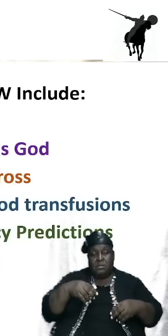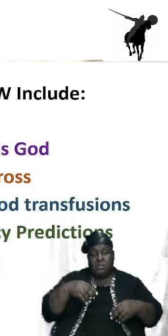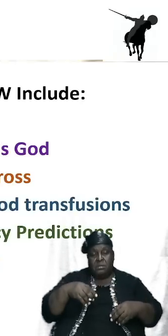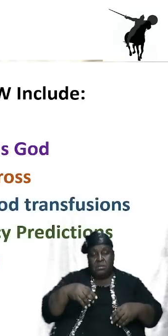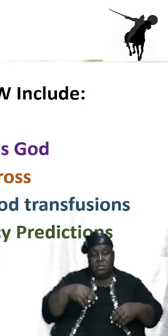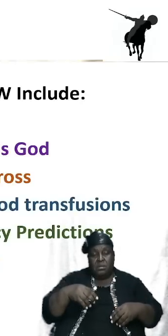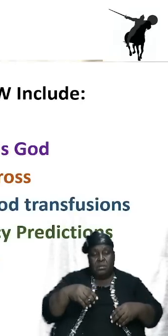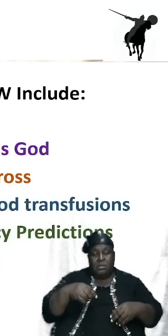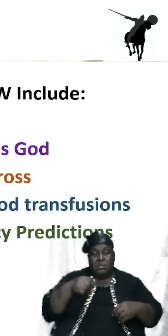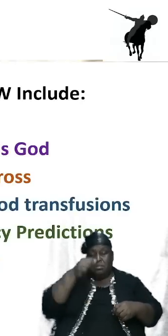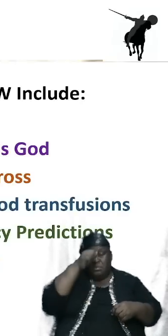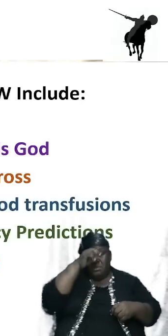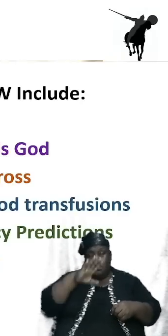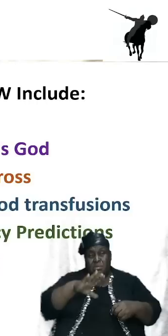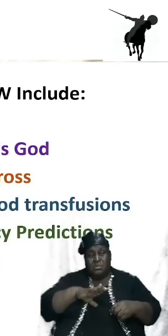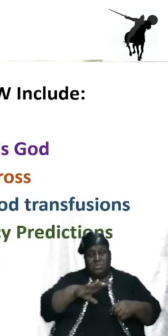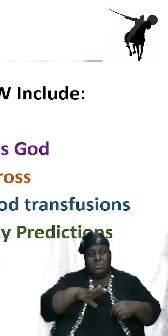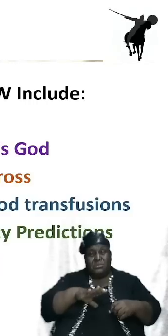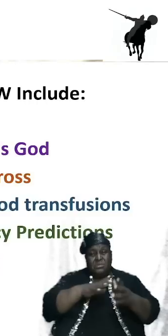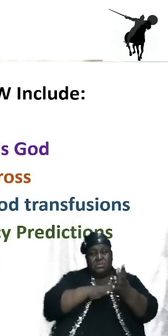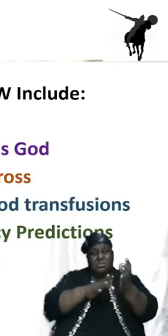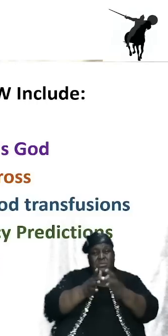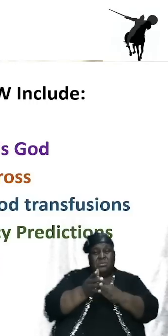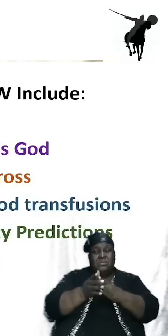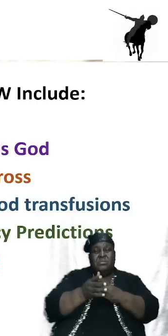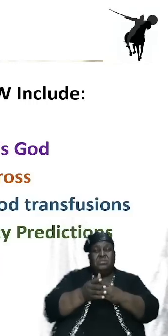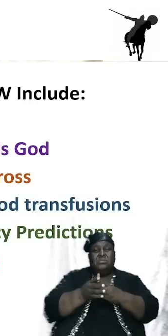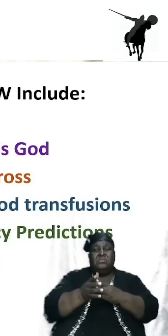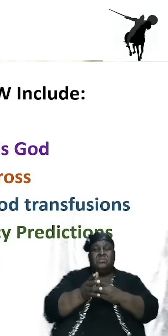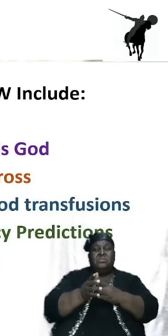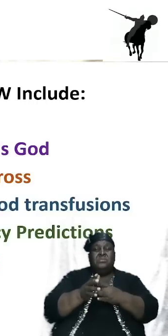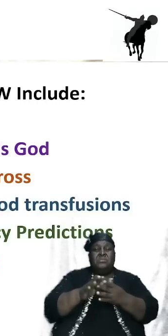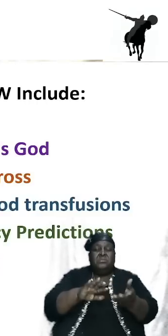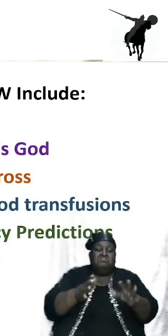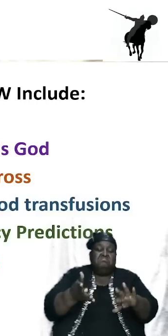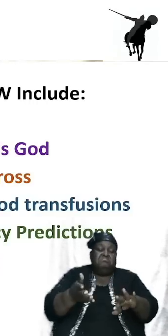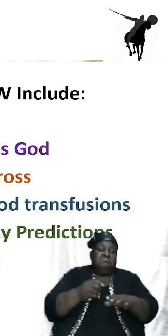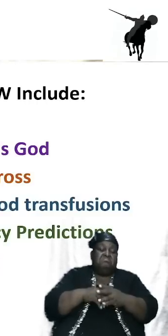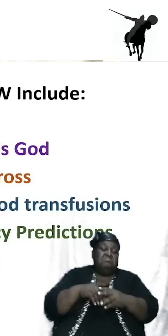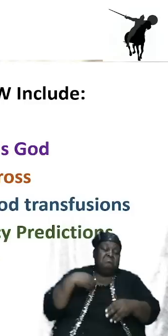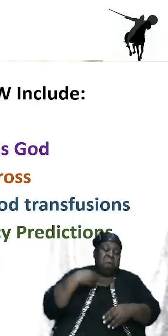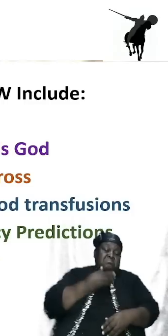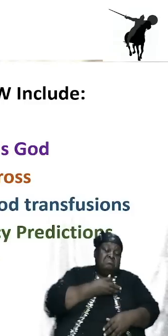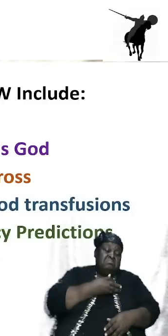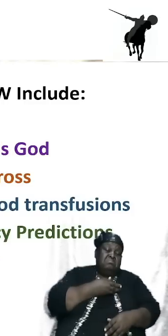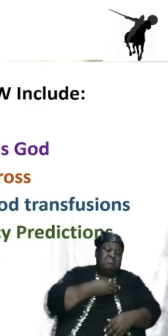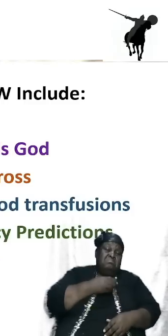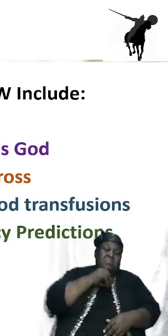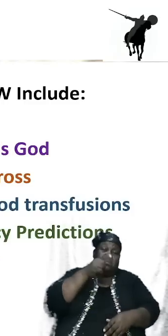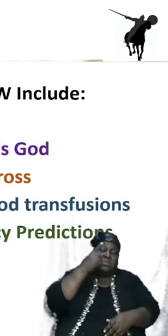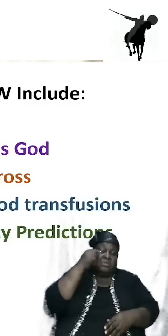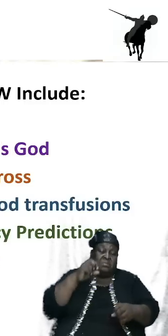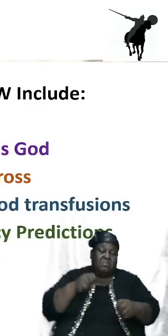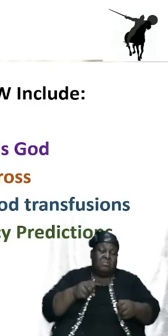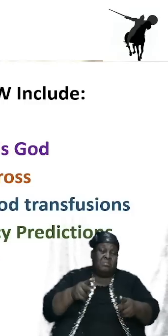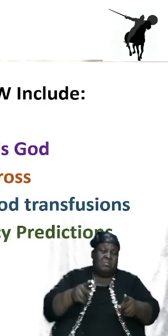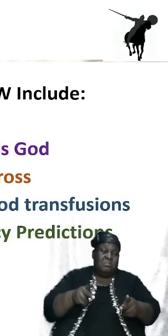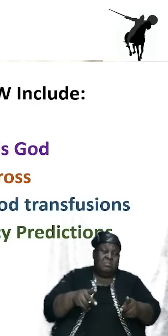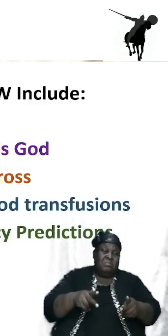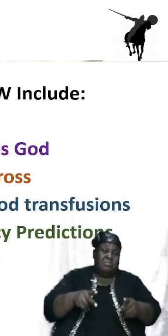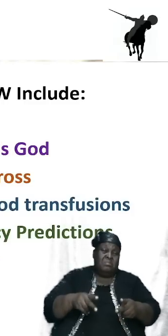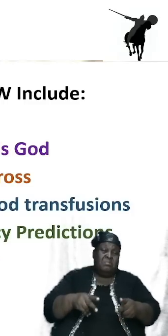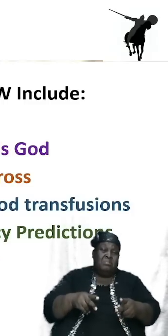for us. They're saying that Jesus died in our stead, but it was not for the purpose, not for the